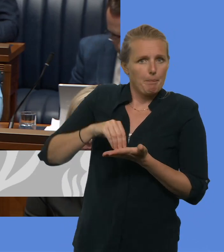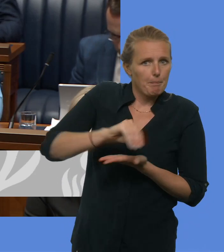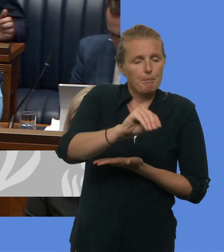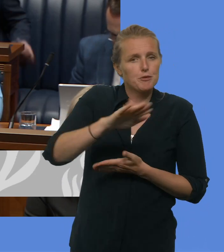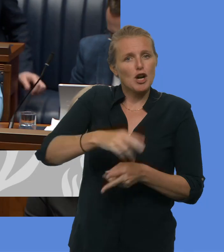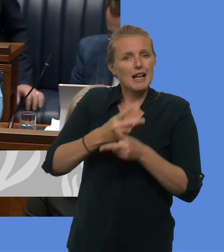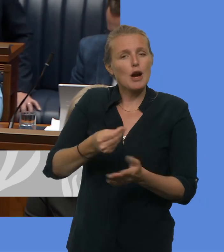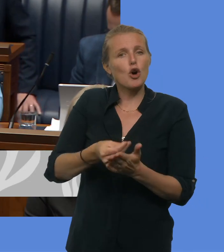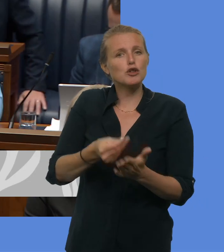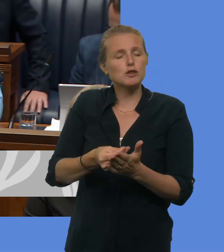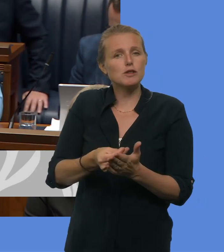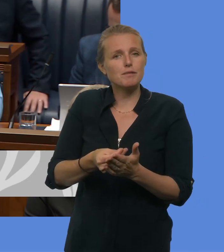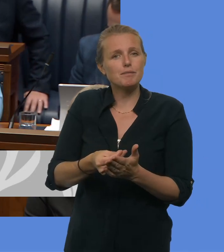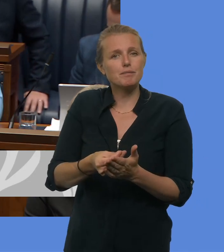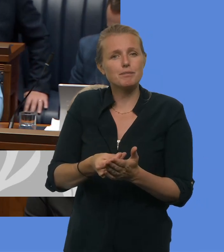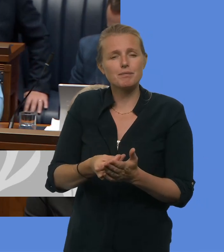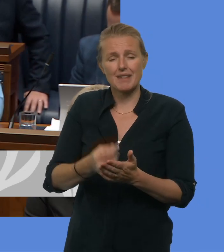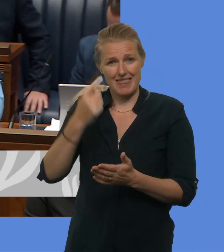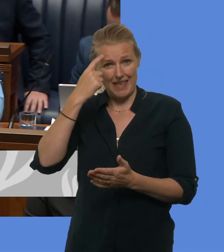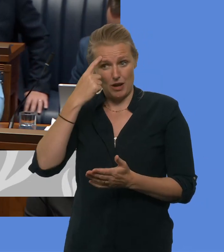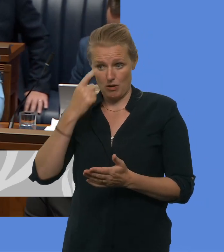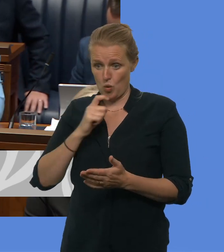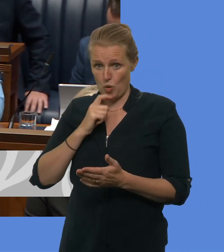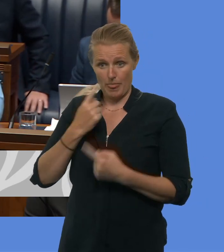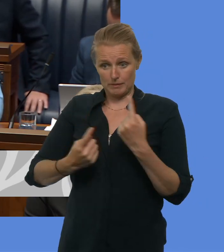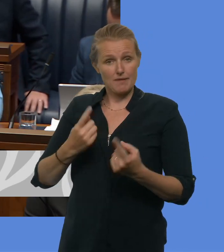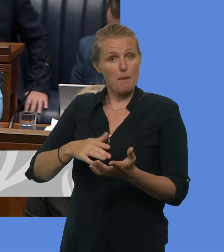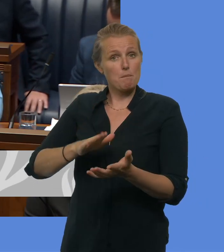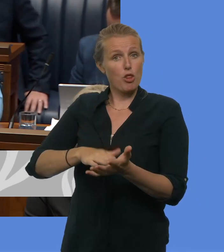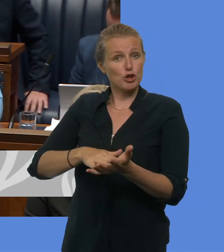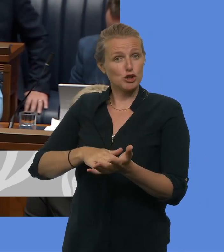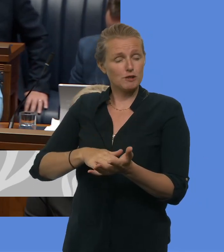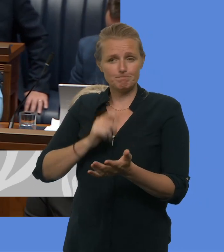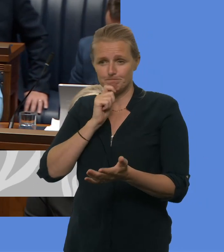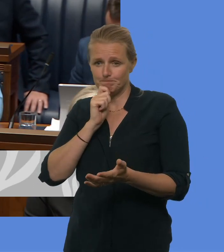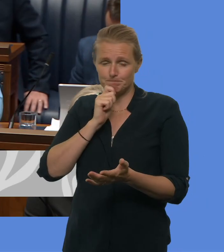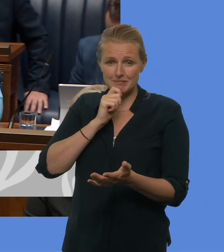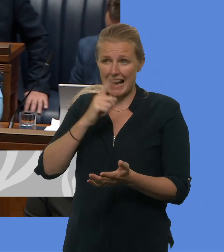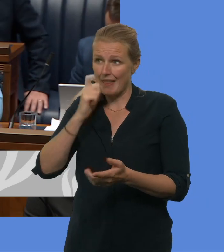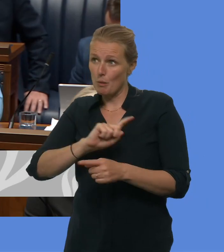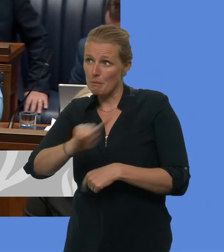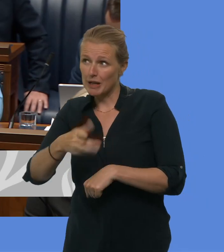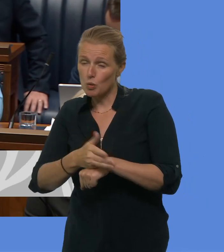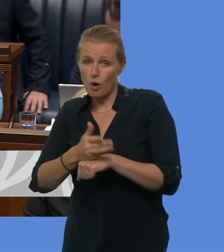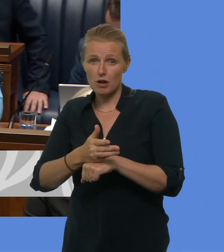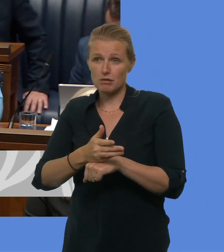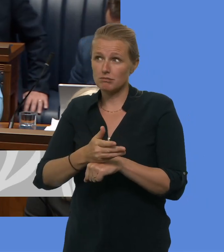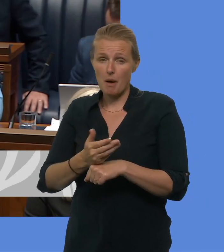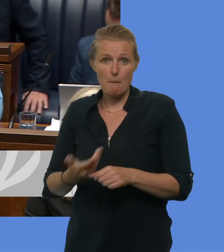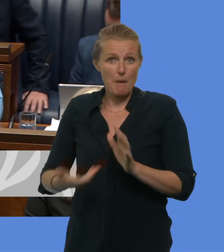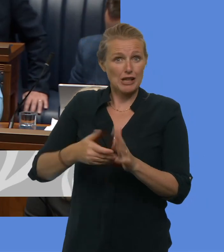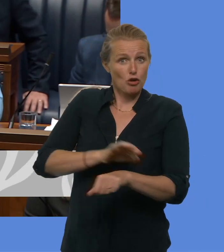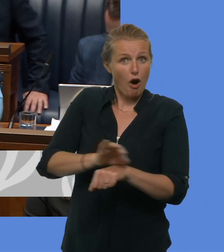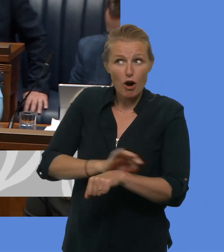is enabling particularly mothers to take decisions around increasing their hours if they wish to do so,